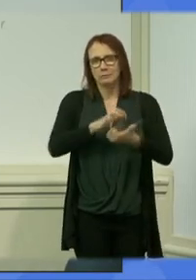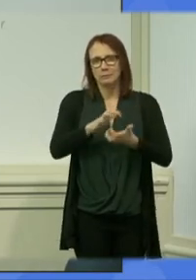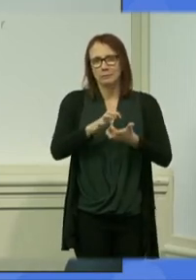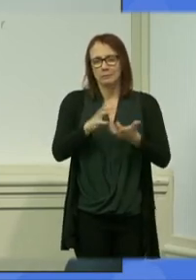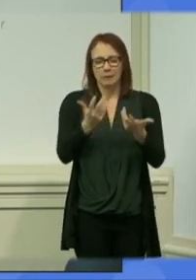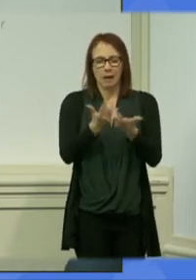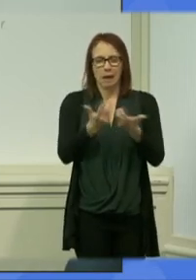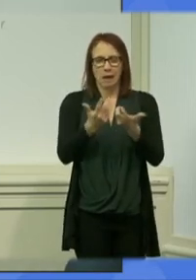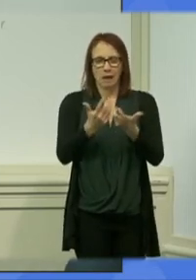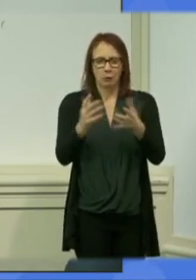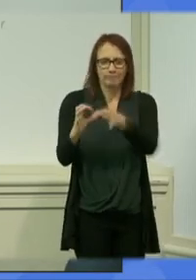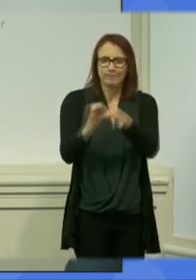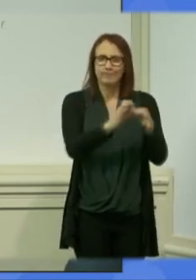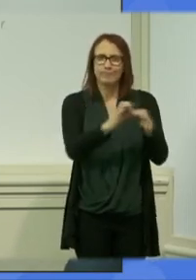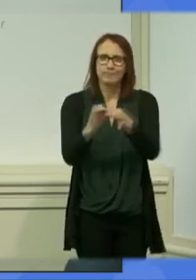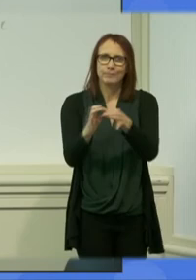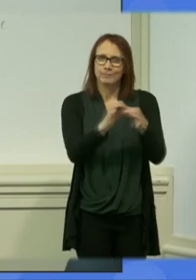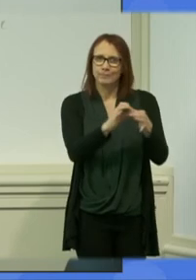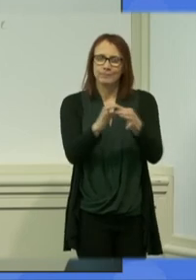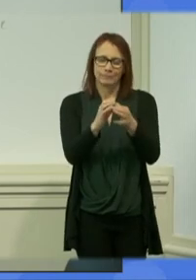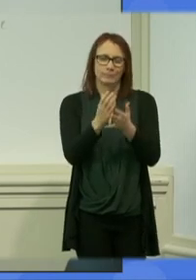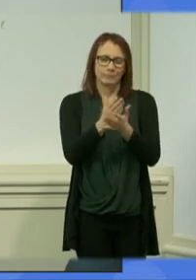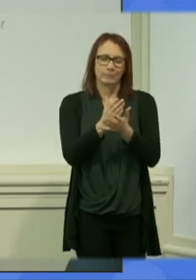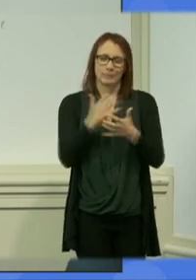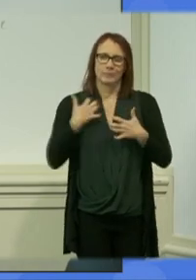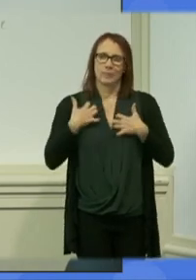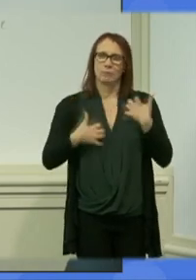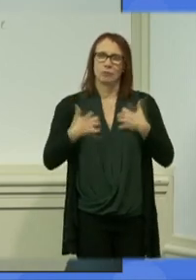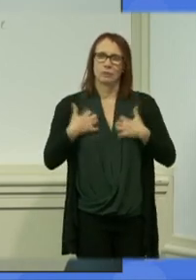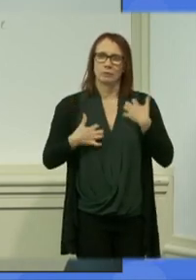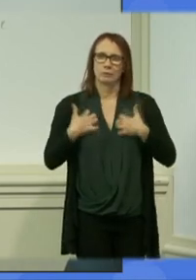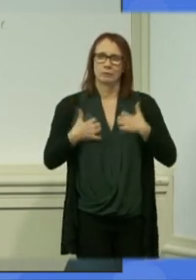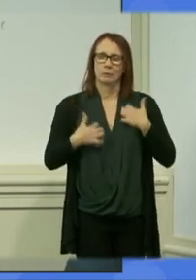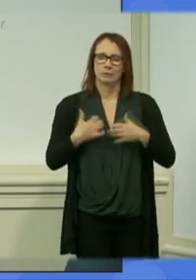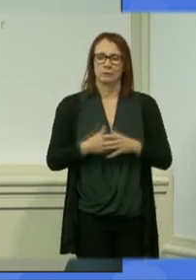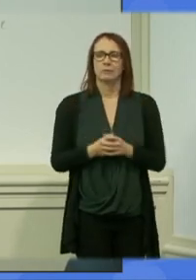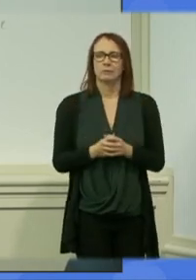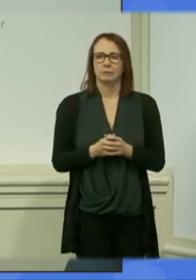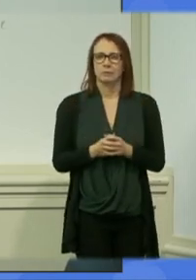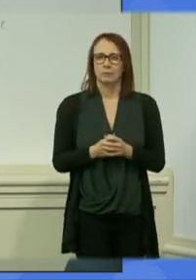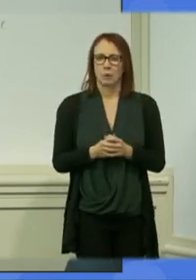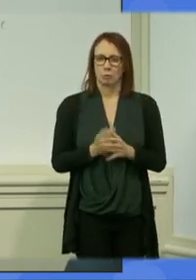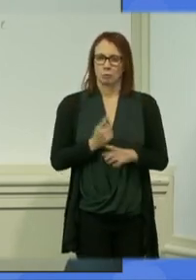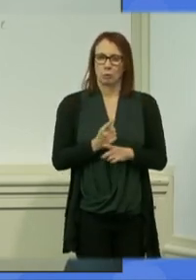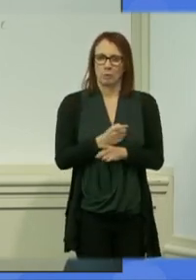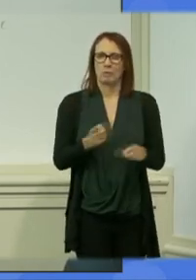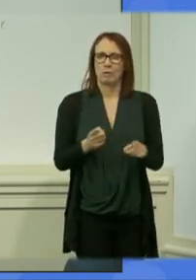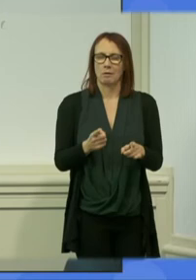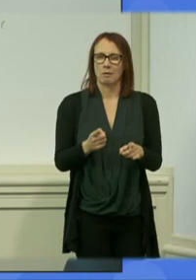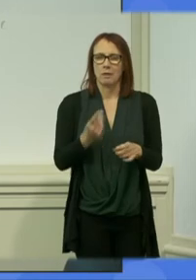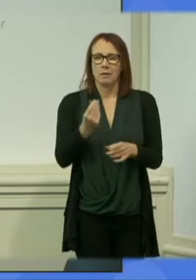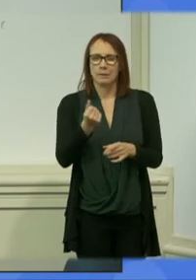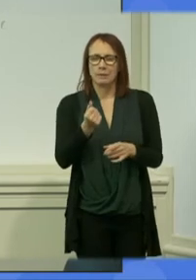levers interact with one another can also be quite interesting. So I'll mention those various points and some of the choices